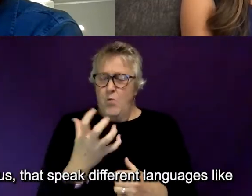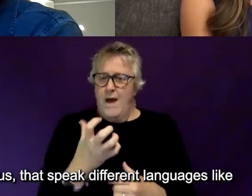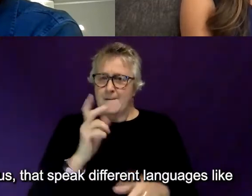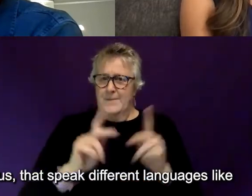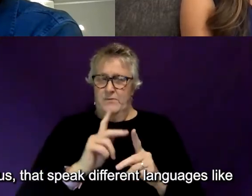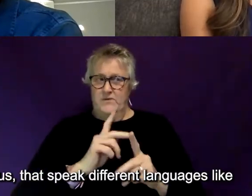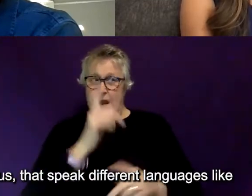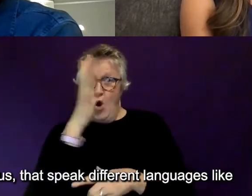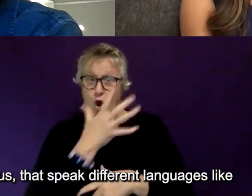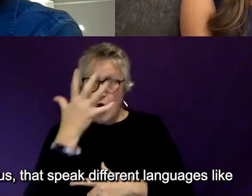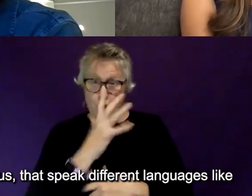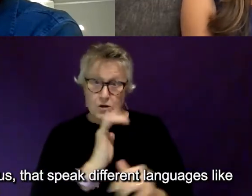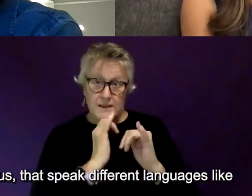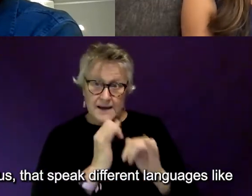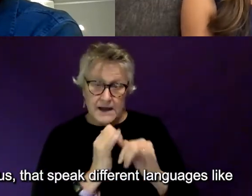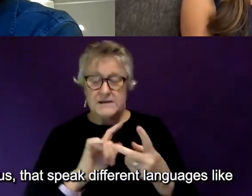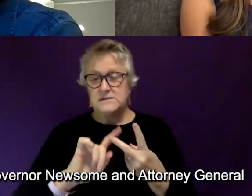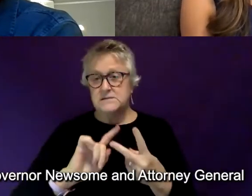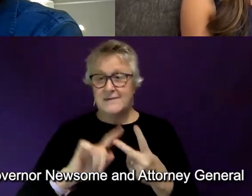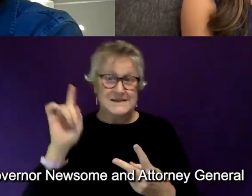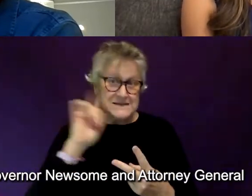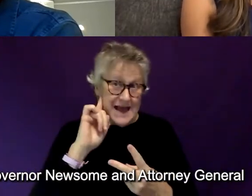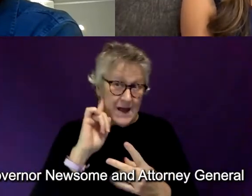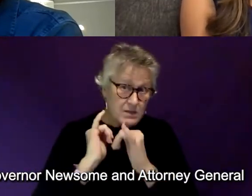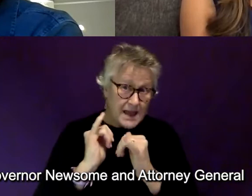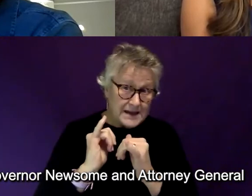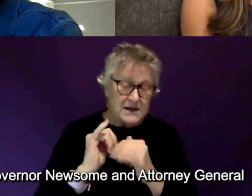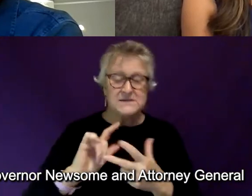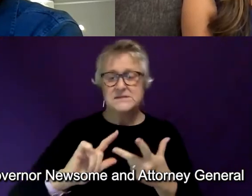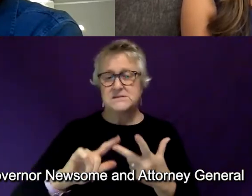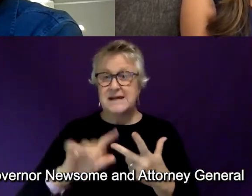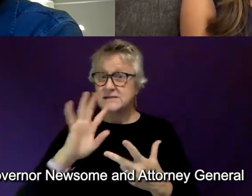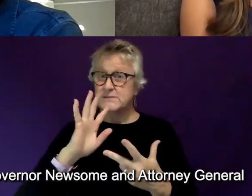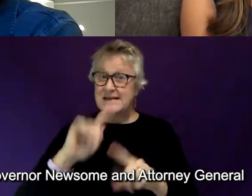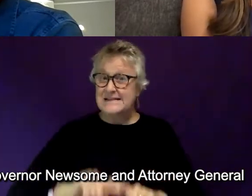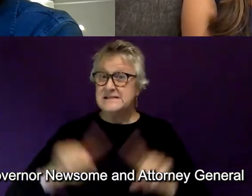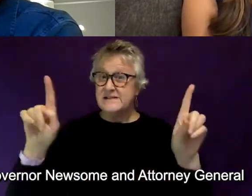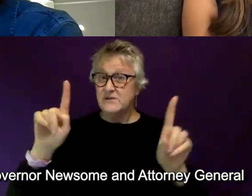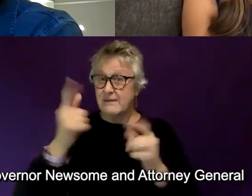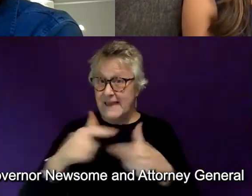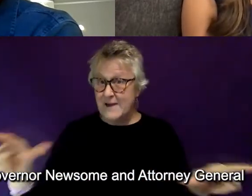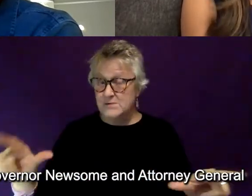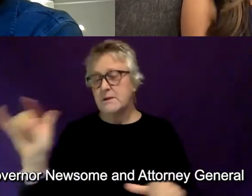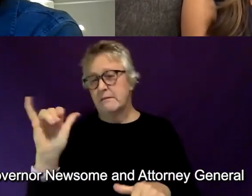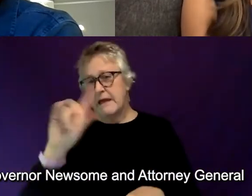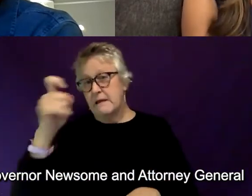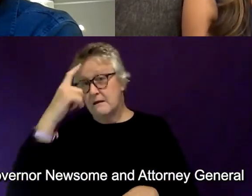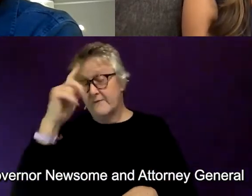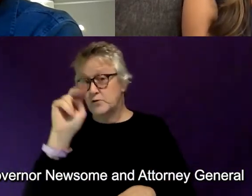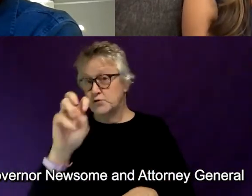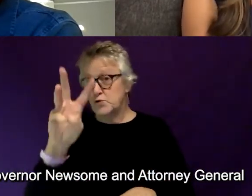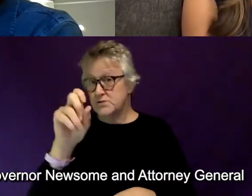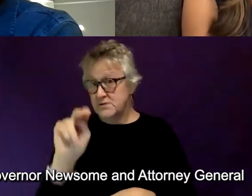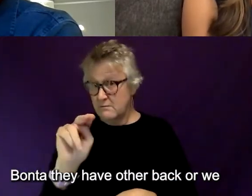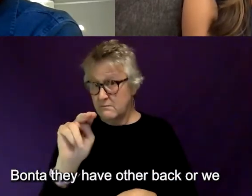that sound like us, that speak different languages, like Governor Newsom and Attorney General Bonta. They have our back and we